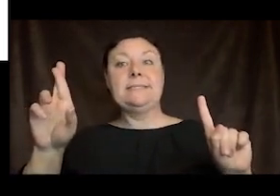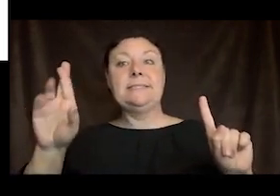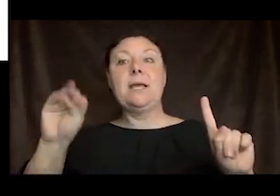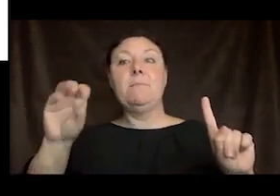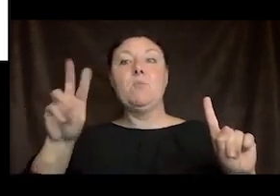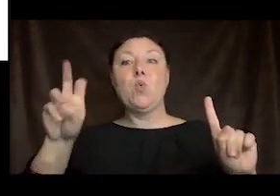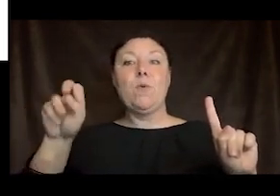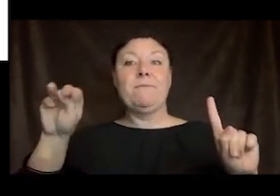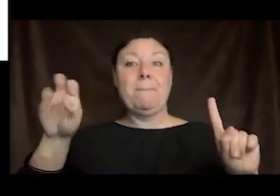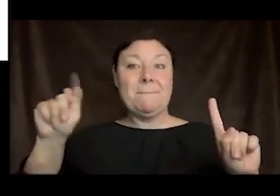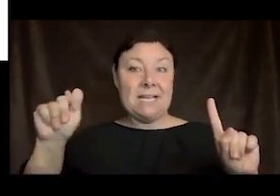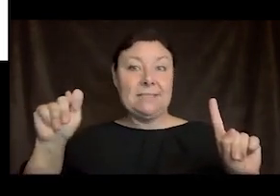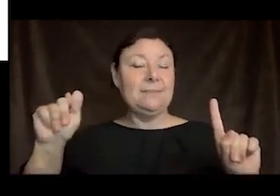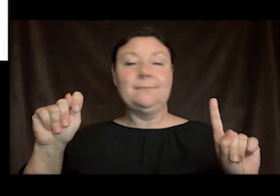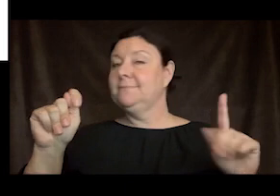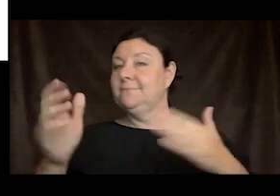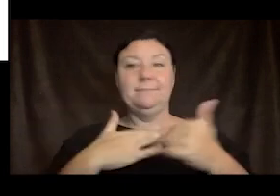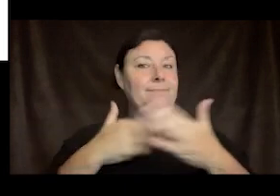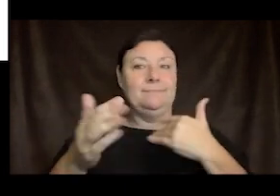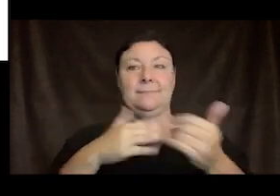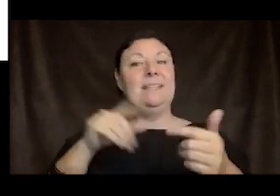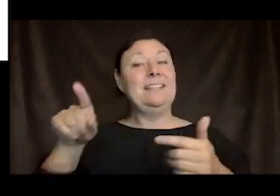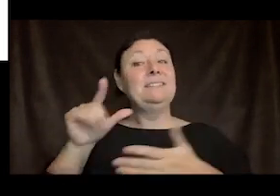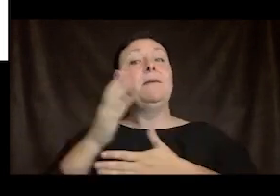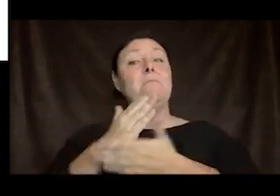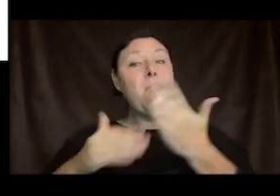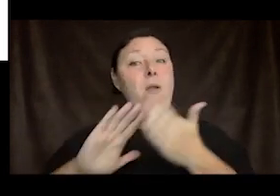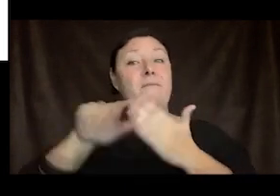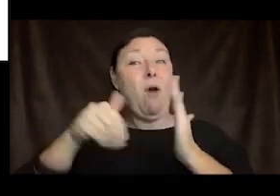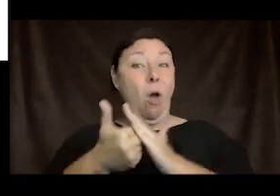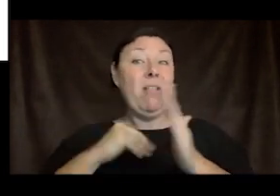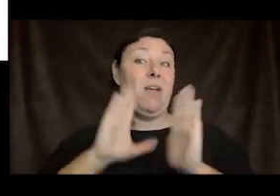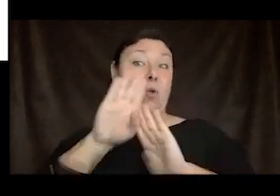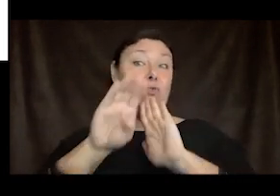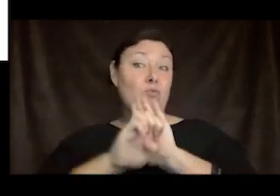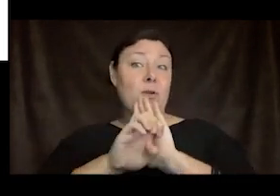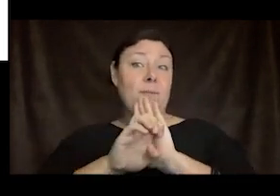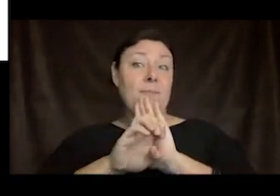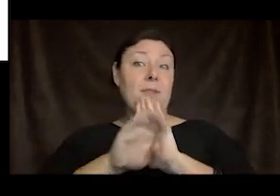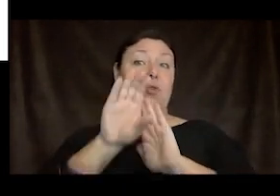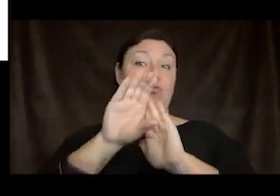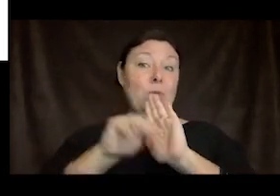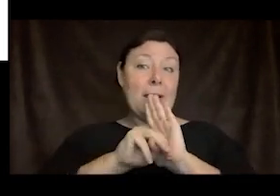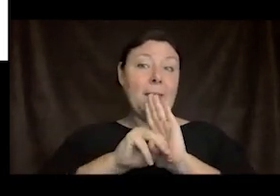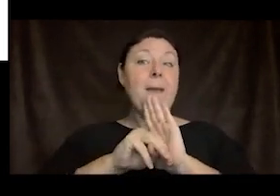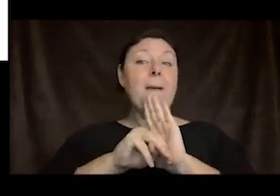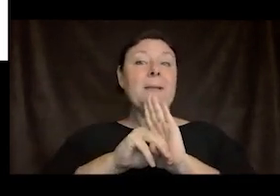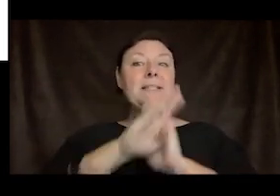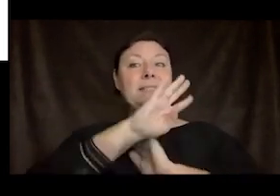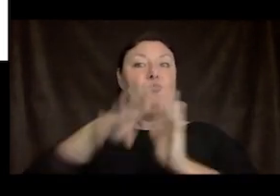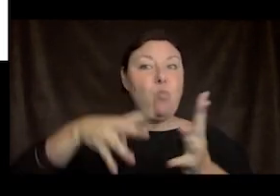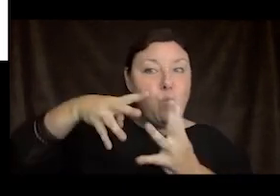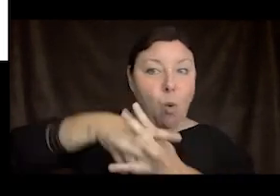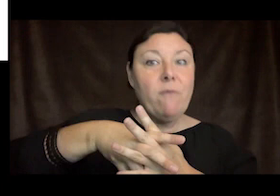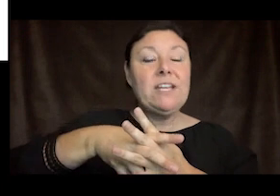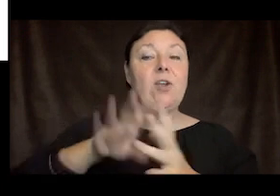every part of our curriculum because it's just woven into the fabric of who we